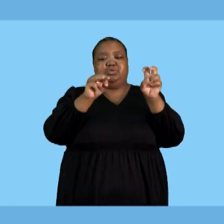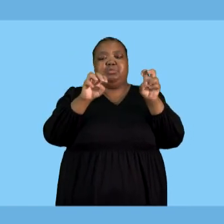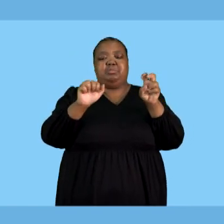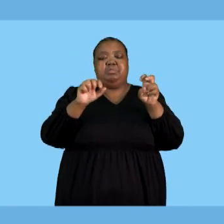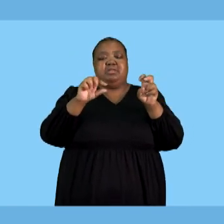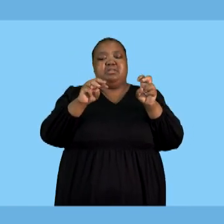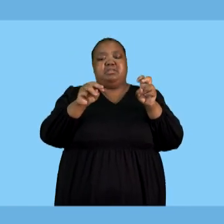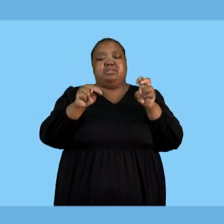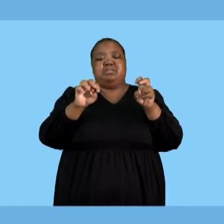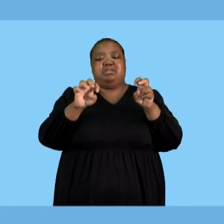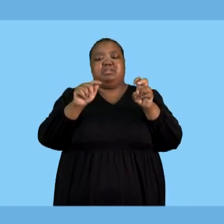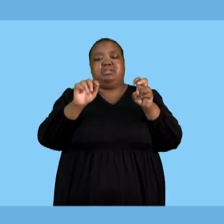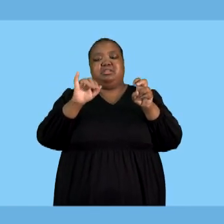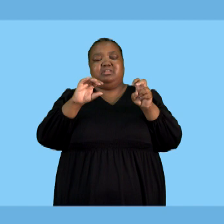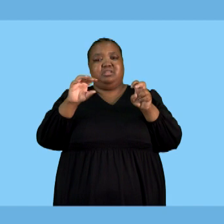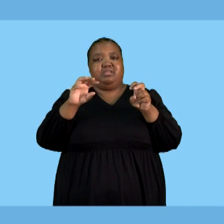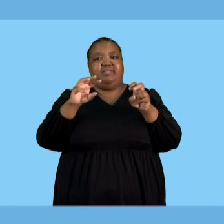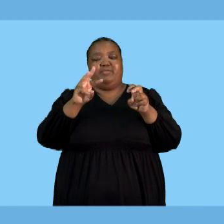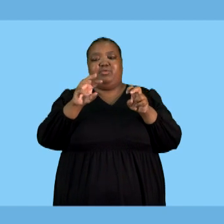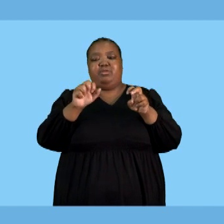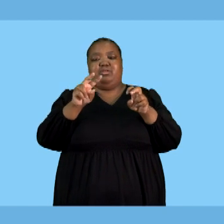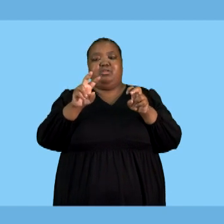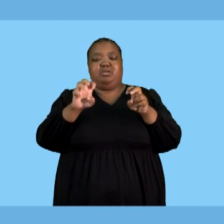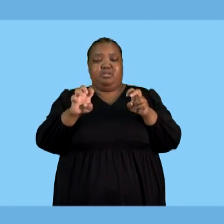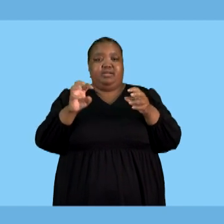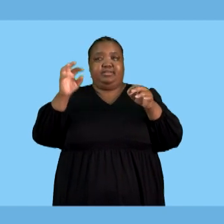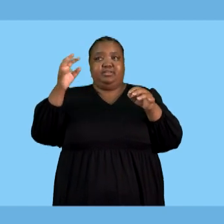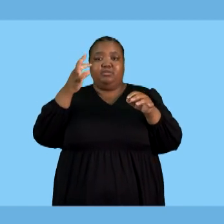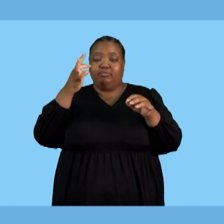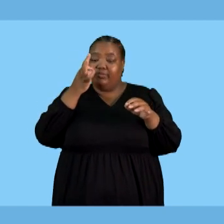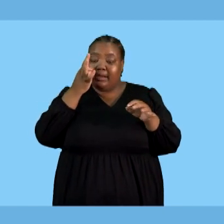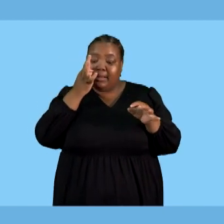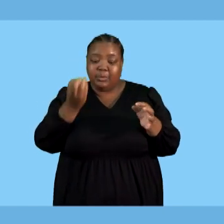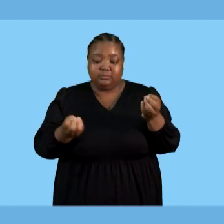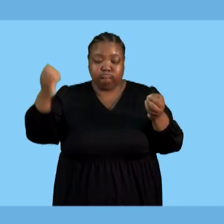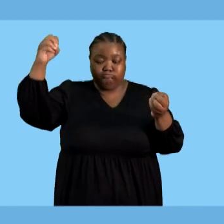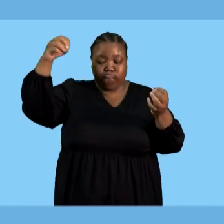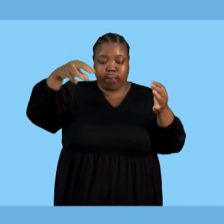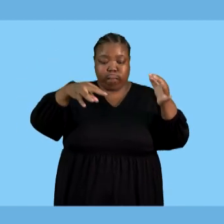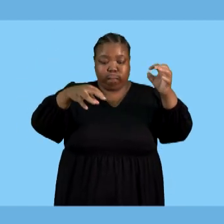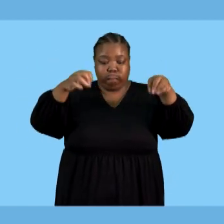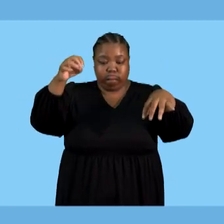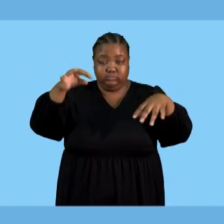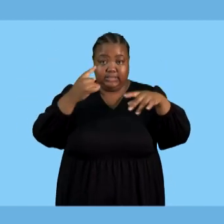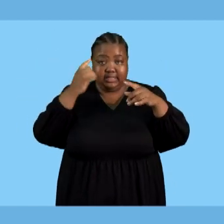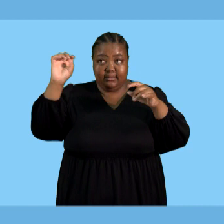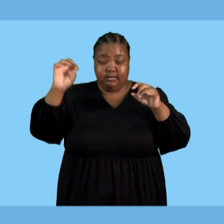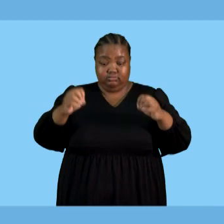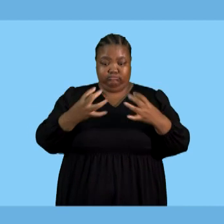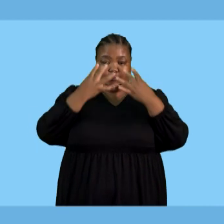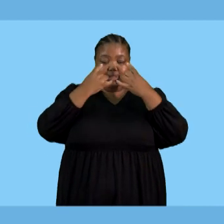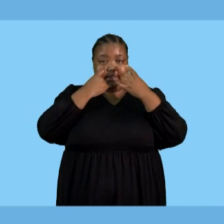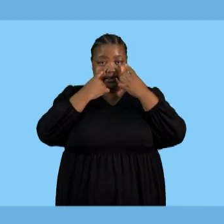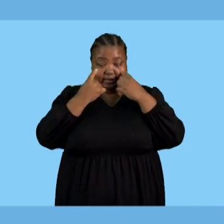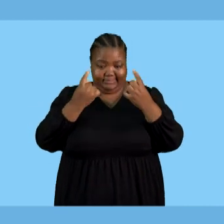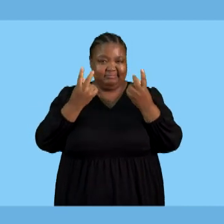waves, hitting the surface of the flower, and then reflected onto your eyes. And because of that, you are